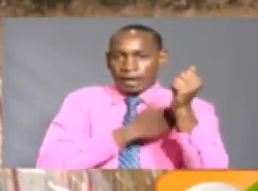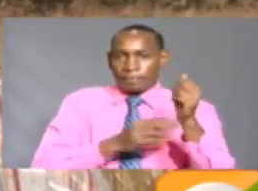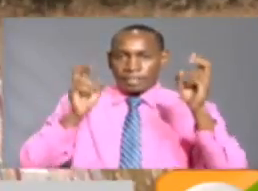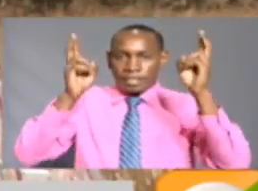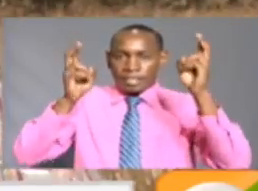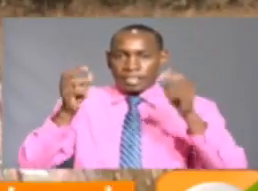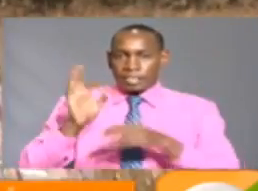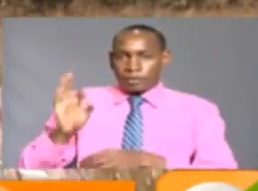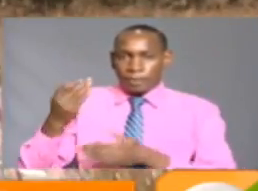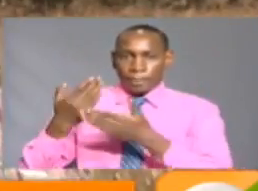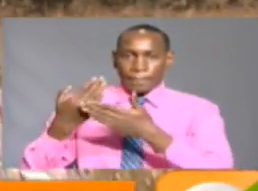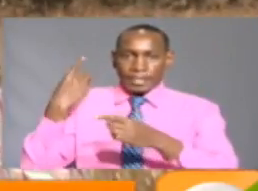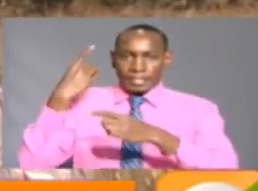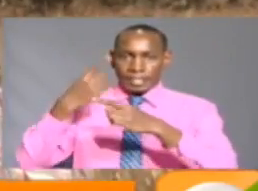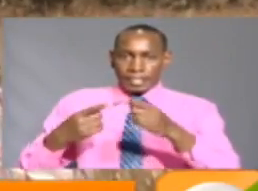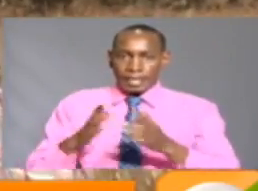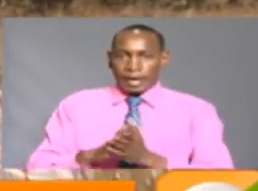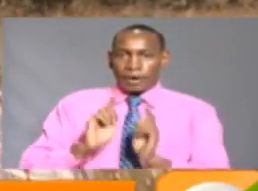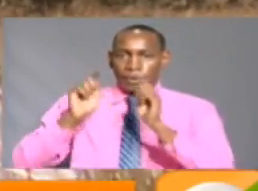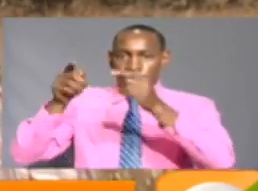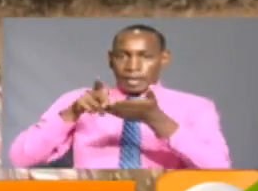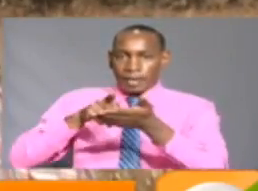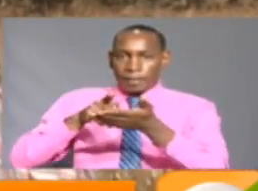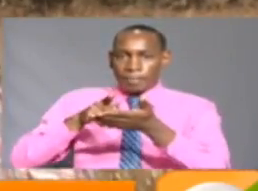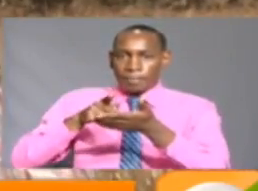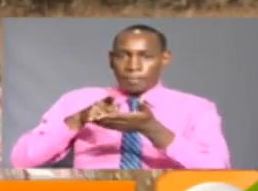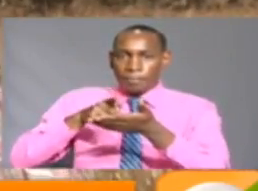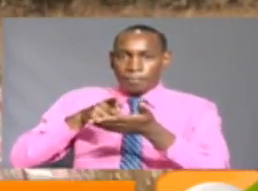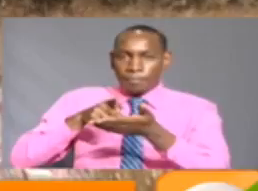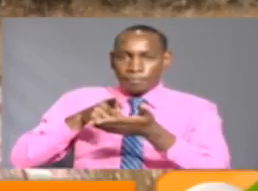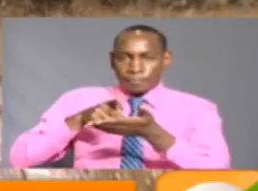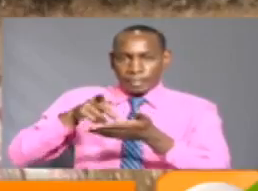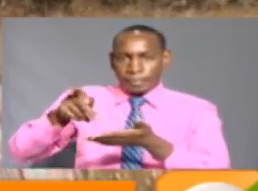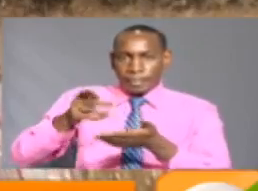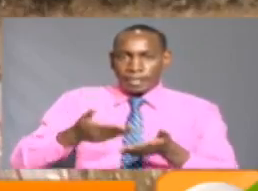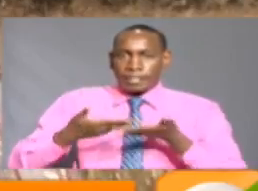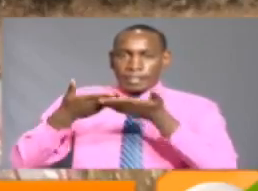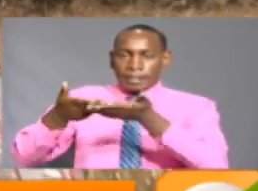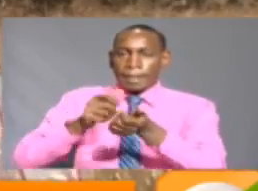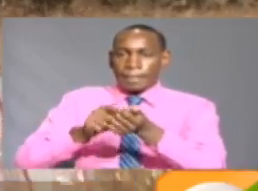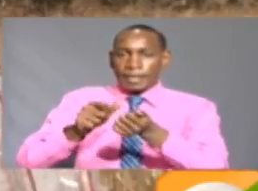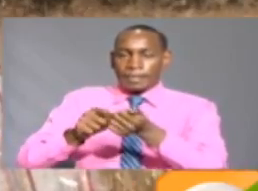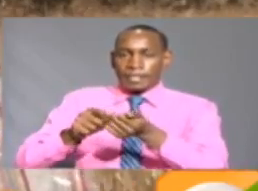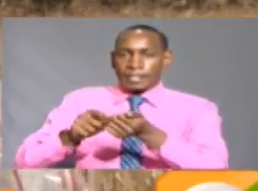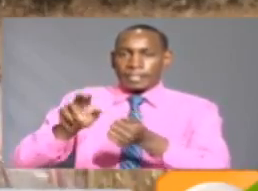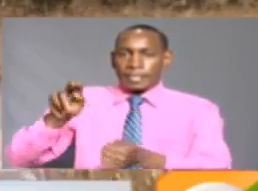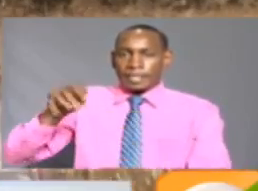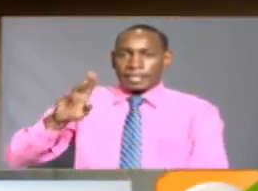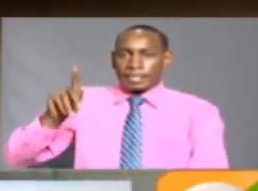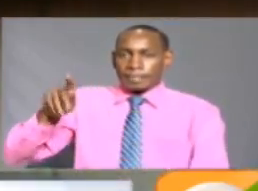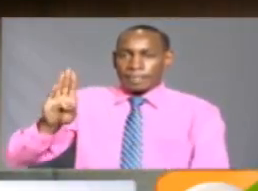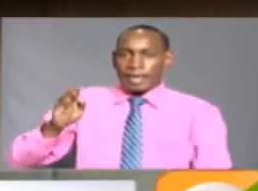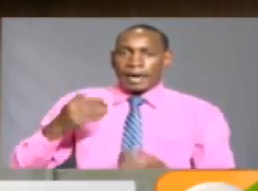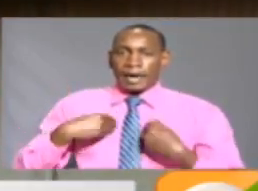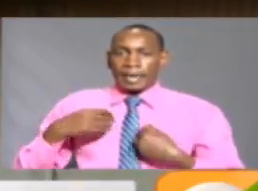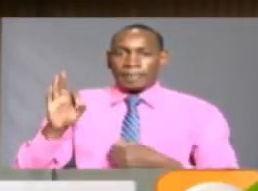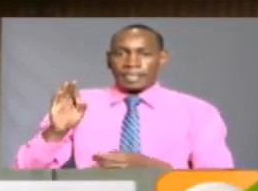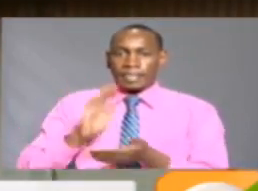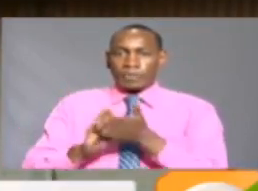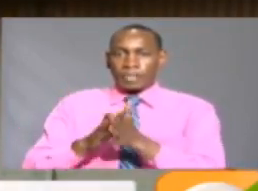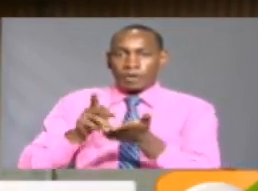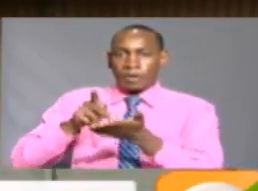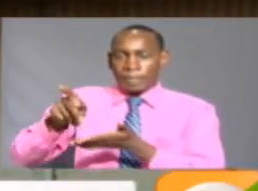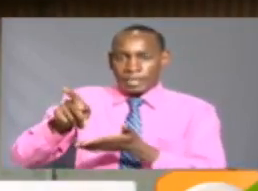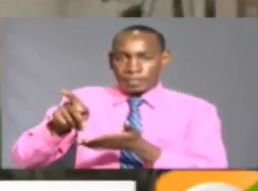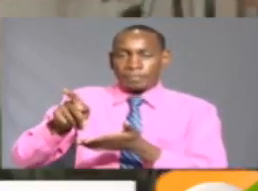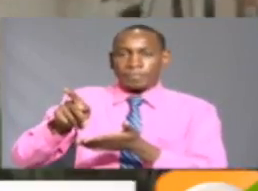mbolea mwaka jana, tulikuwa tunaenda kulipa mahindi, tunapaka mahindi cereal. Na tunapatiwa mbolea hata kabla hawajatulipa tunapatiwa